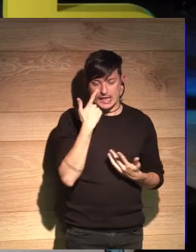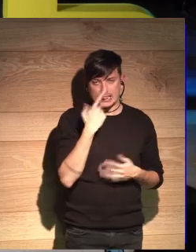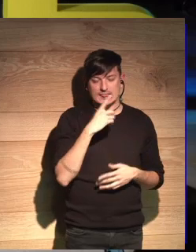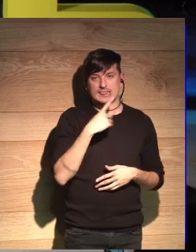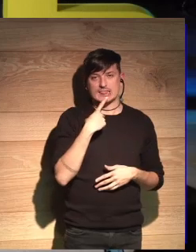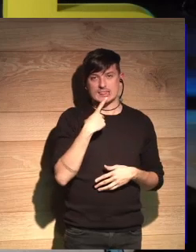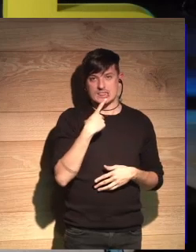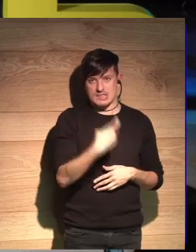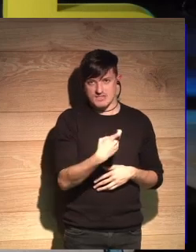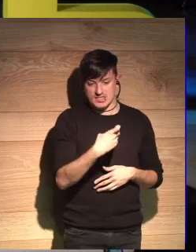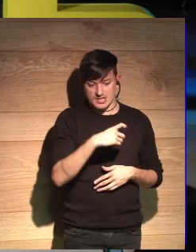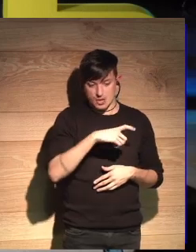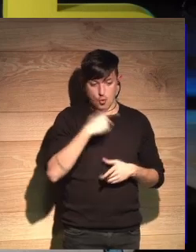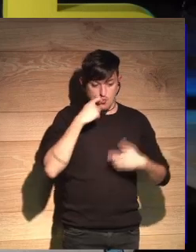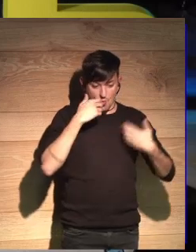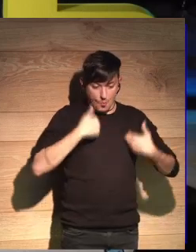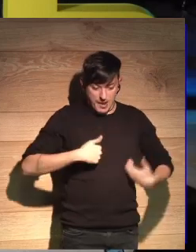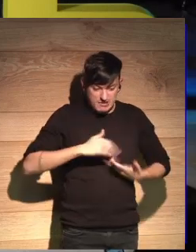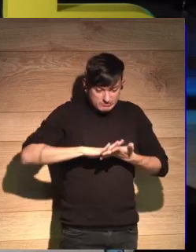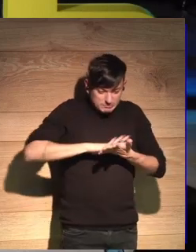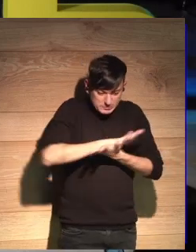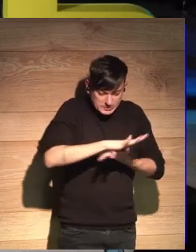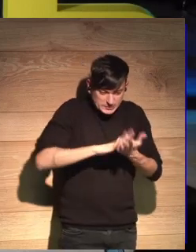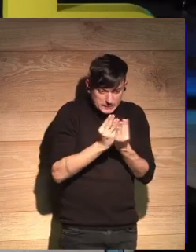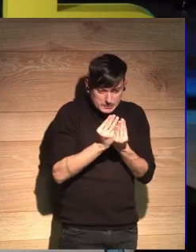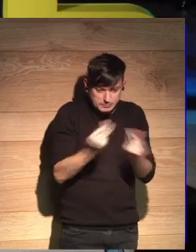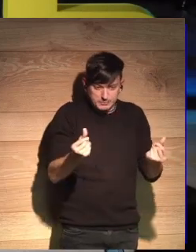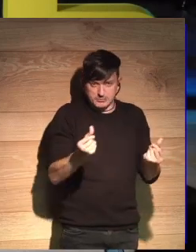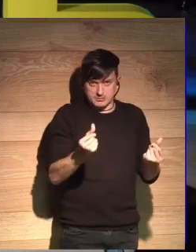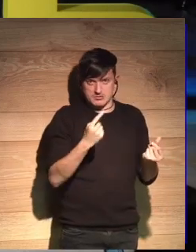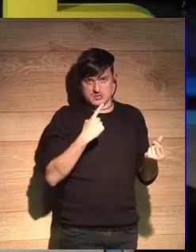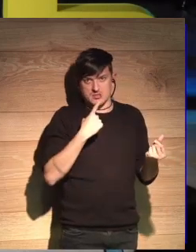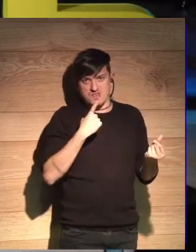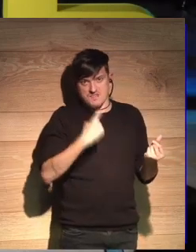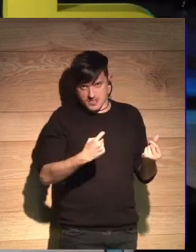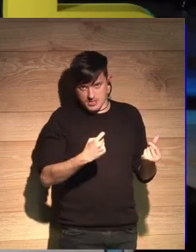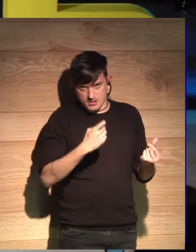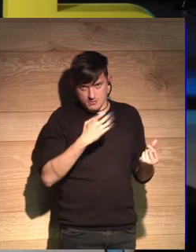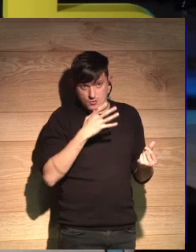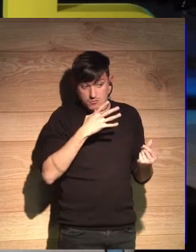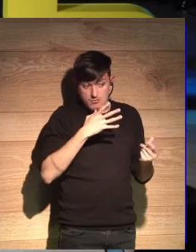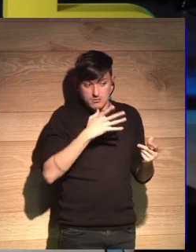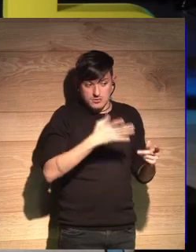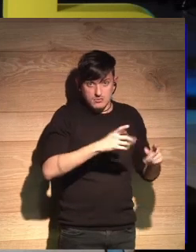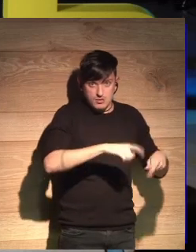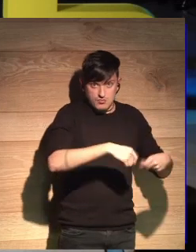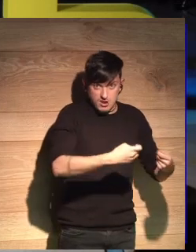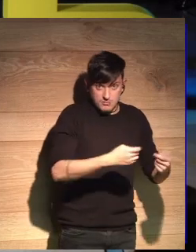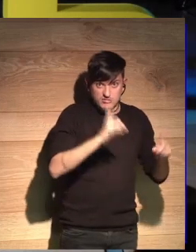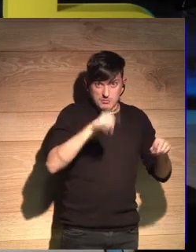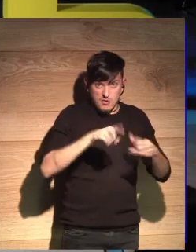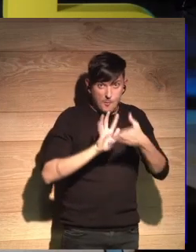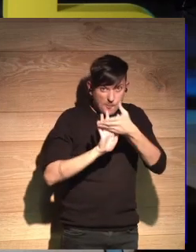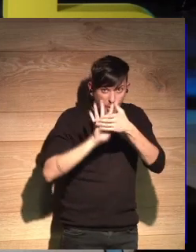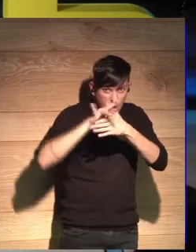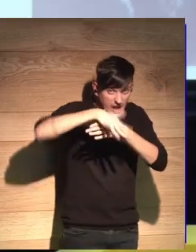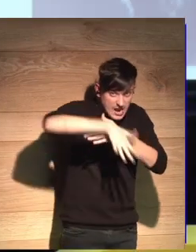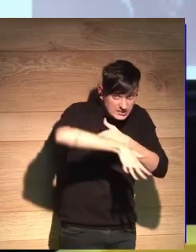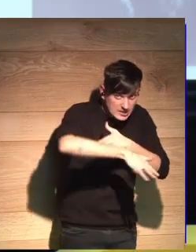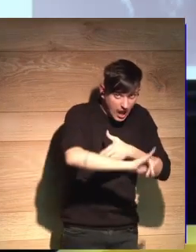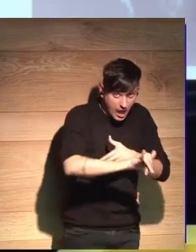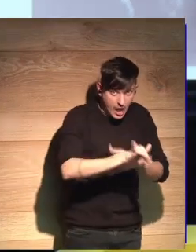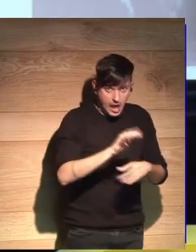extinct from a natural reason, there are certainly dangers in nature, like supervolcanoes and supernovas, but they are very rare.